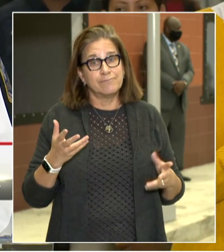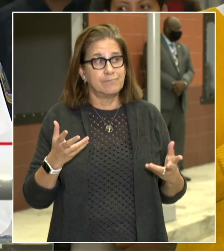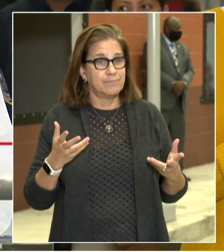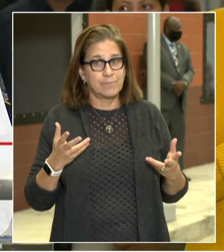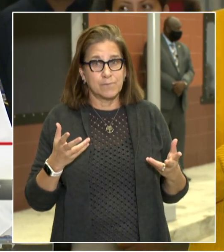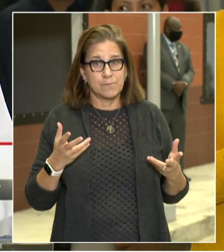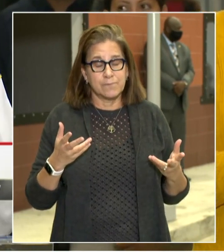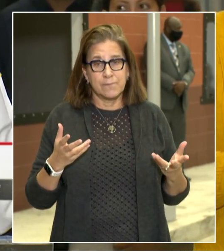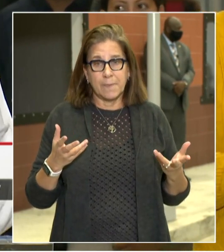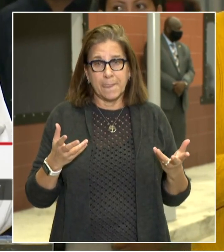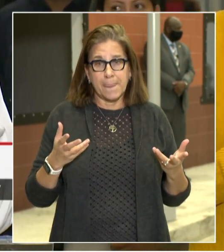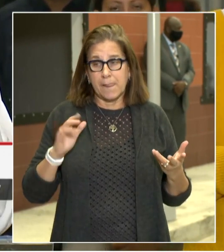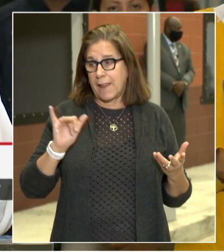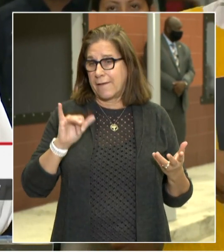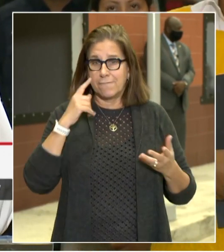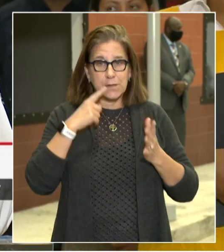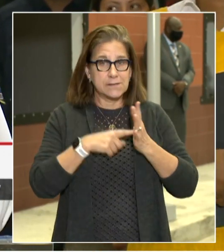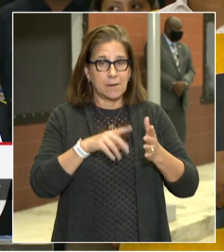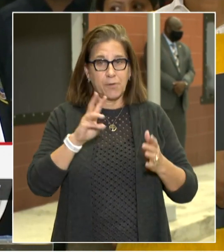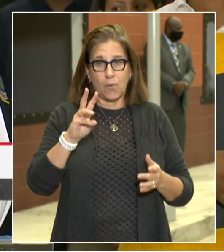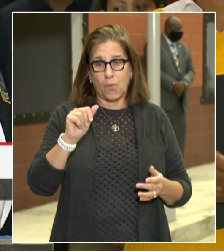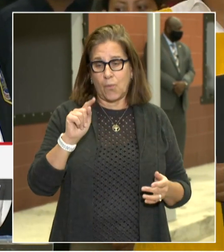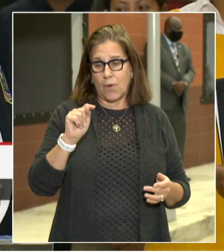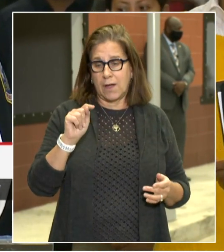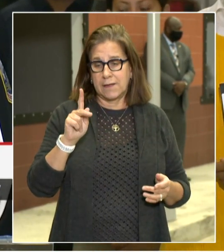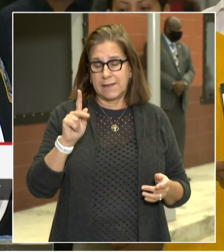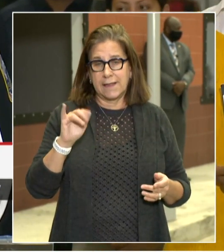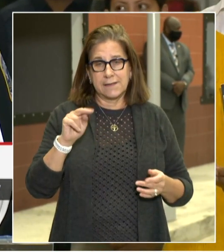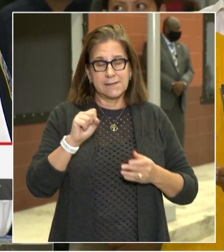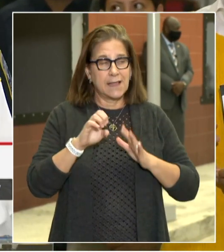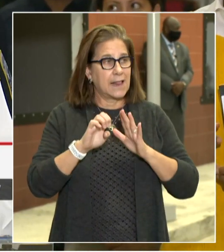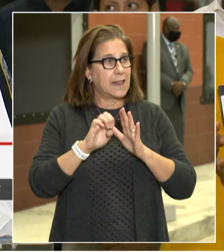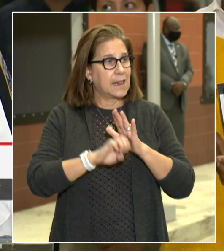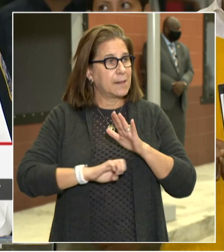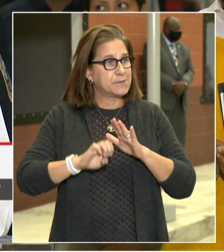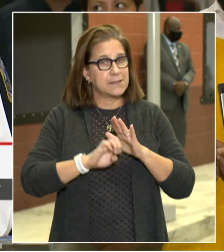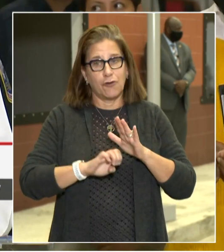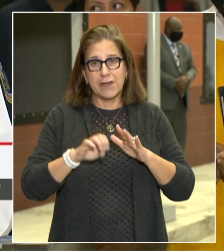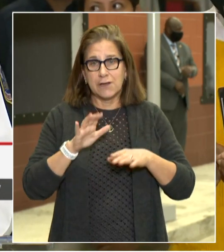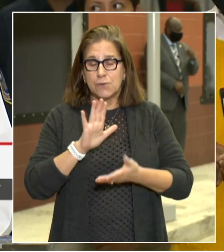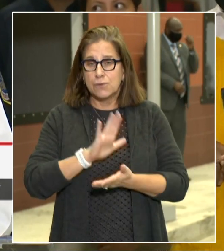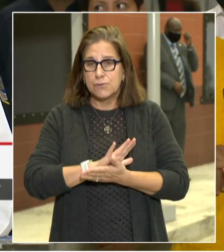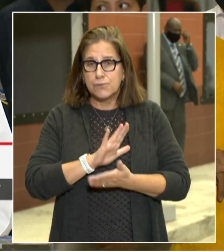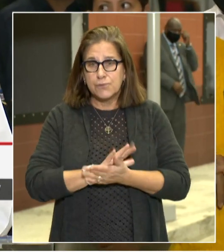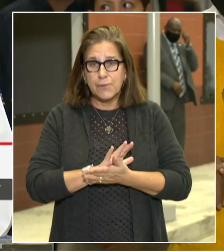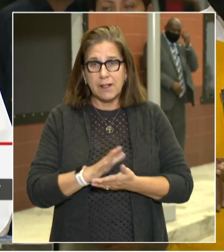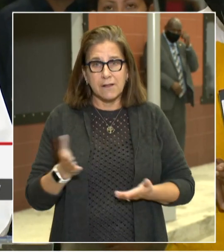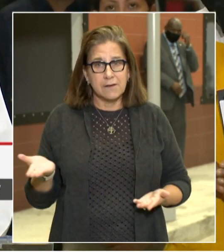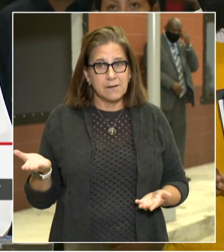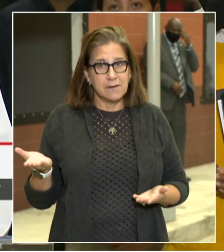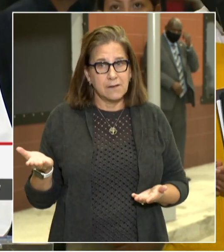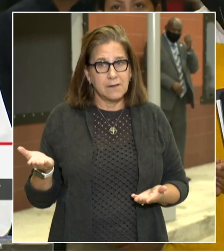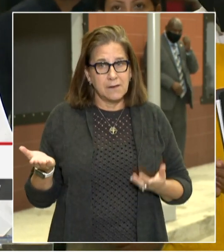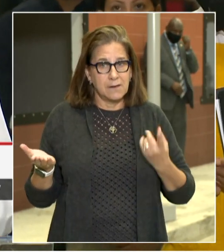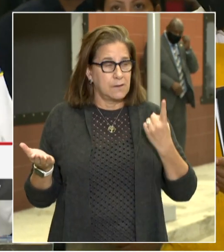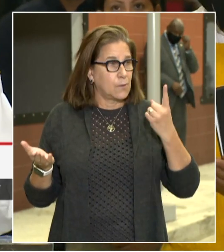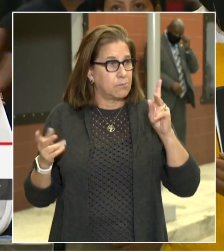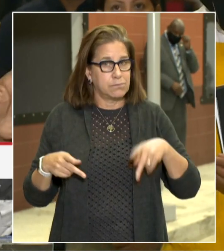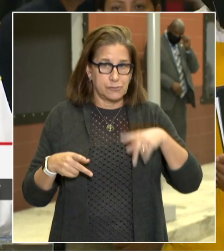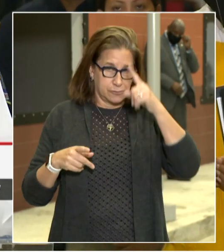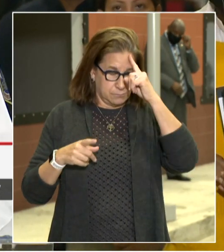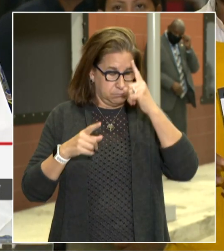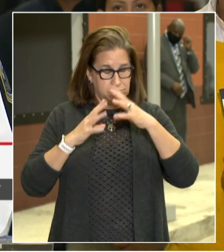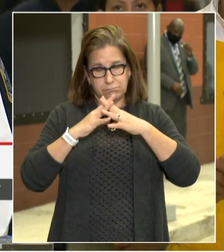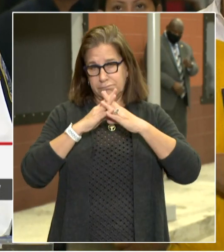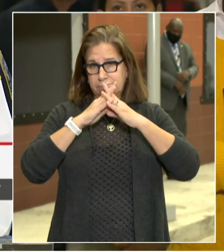that you talked about was somebody who lost it essentially during a flag football game. That's unfortunate. Didn't